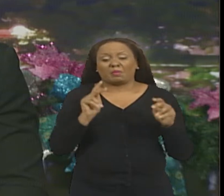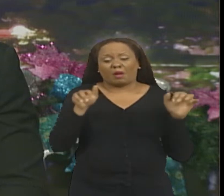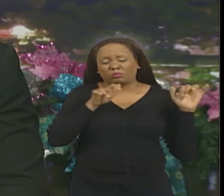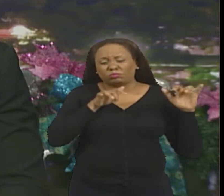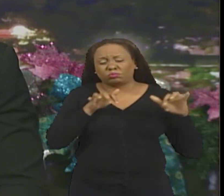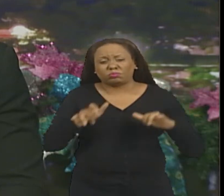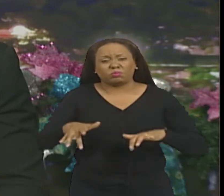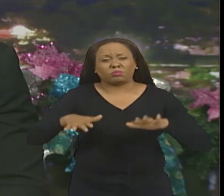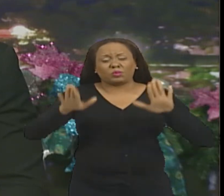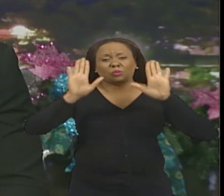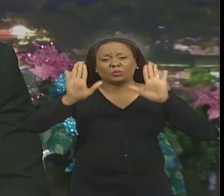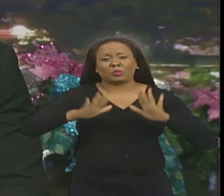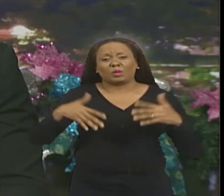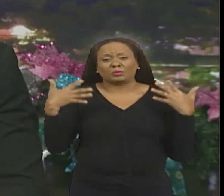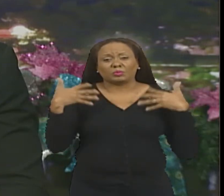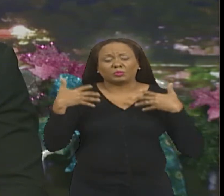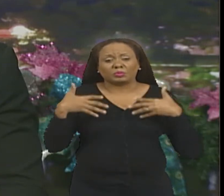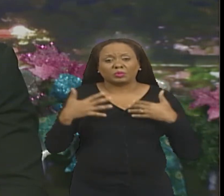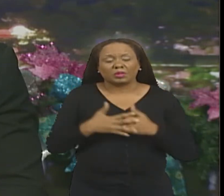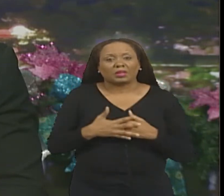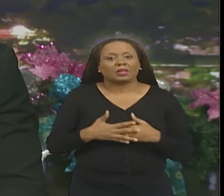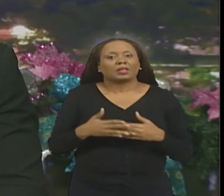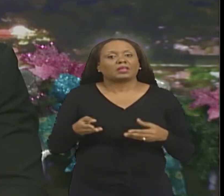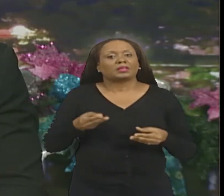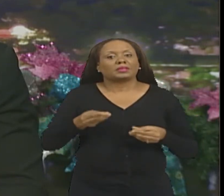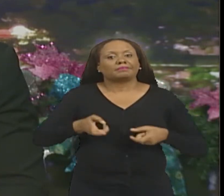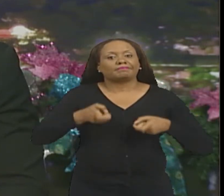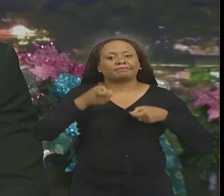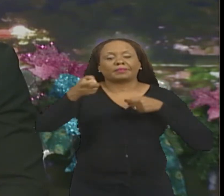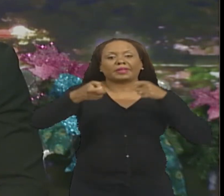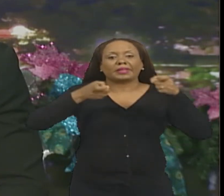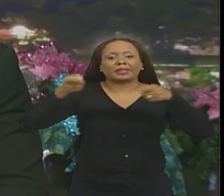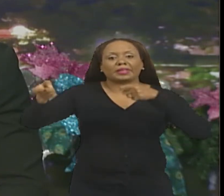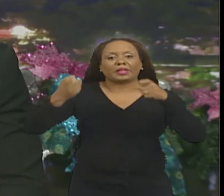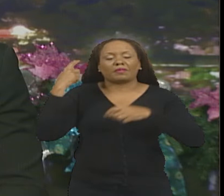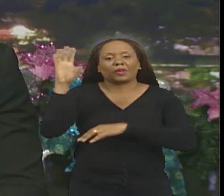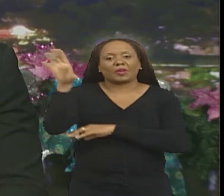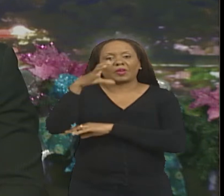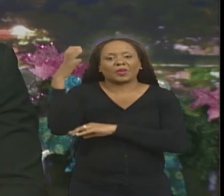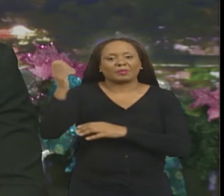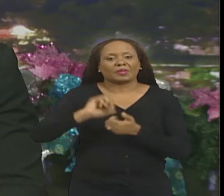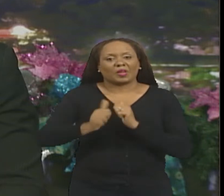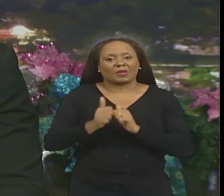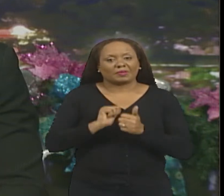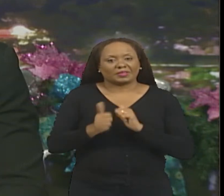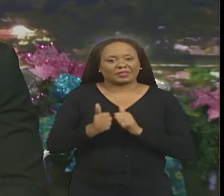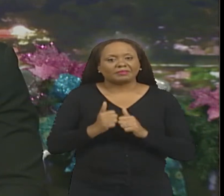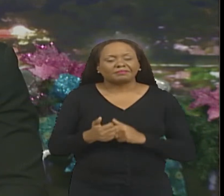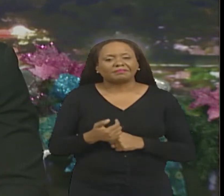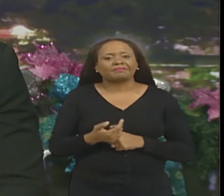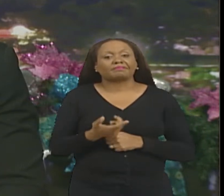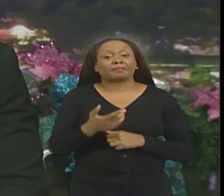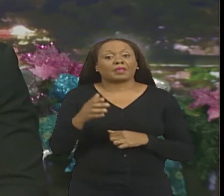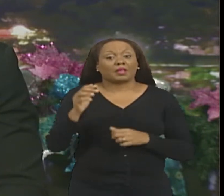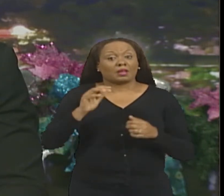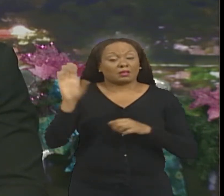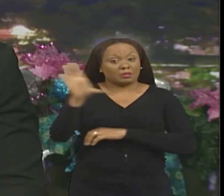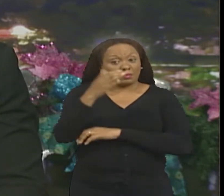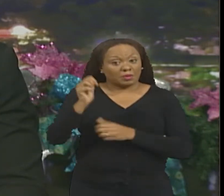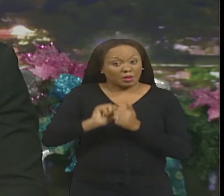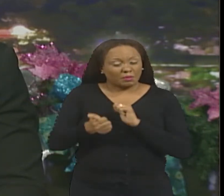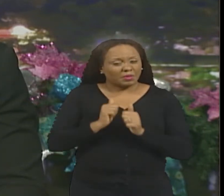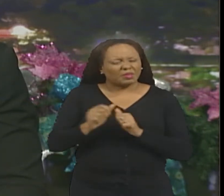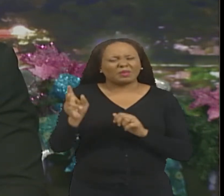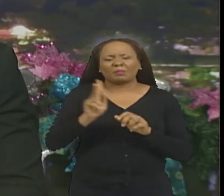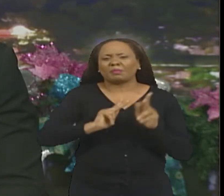amazing. She made the remark during a presentation to prize winners of this year's Christmas competition at Sheraton. Ms. Singh says the Christmas